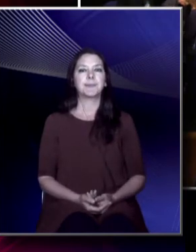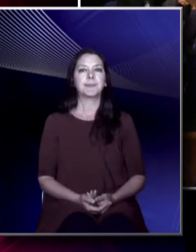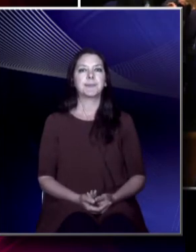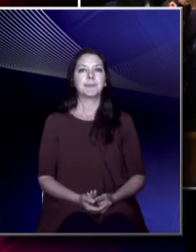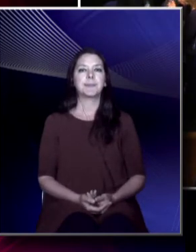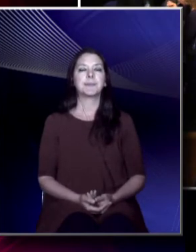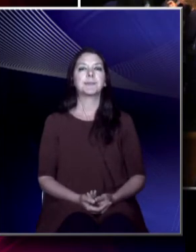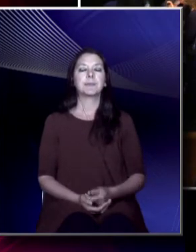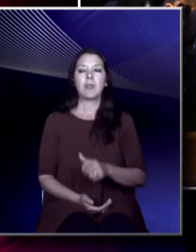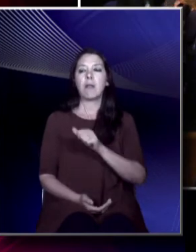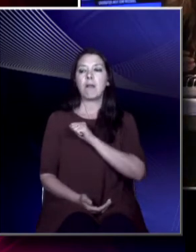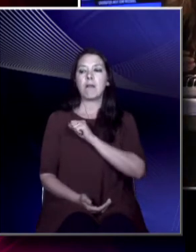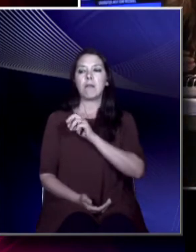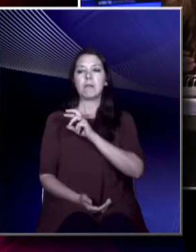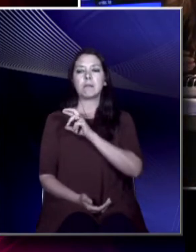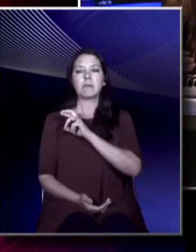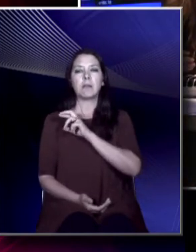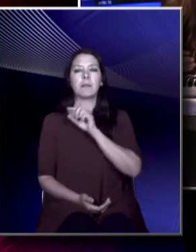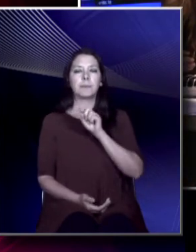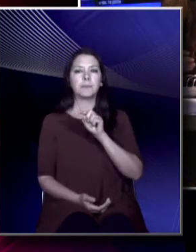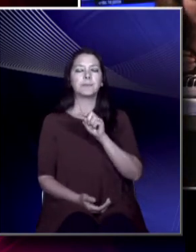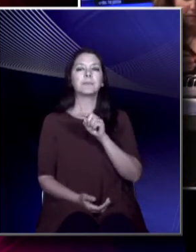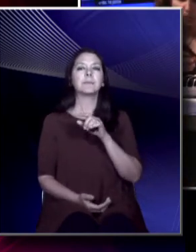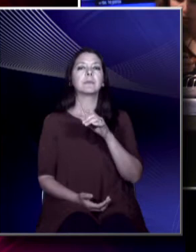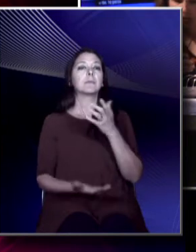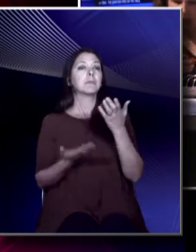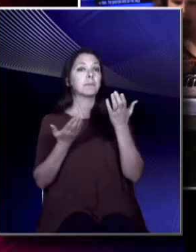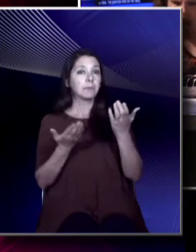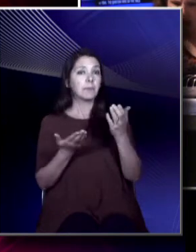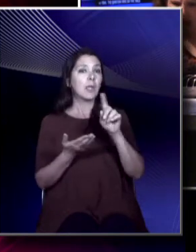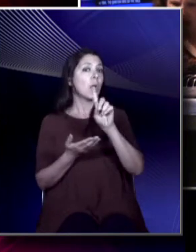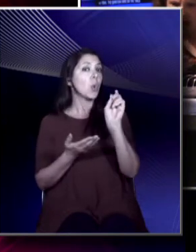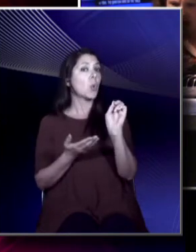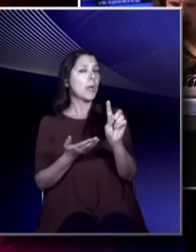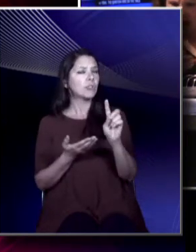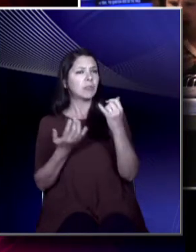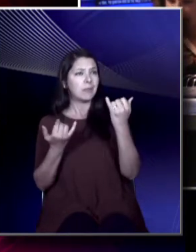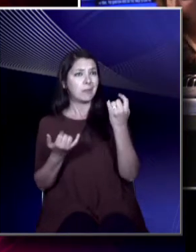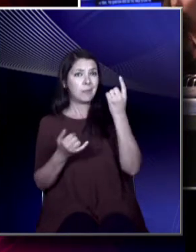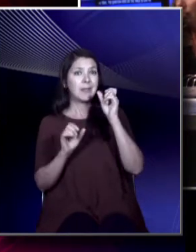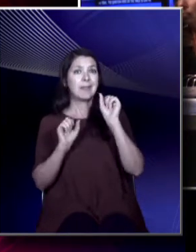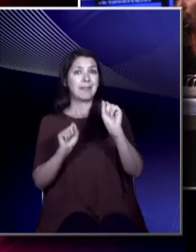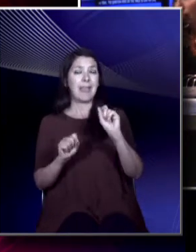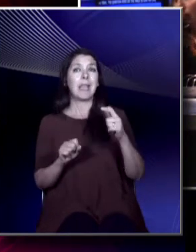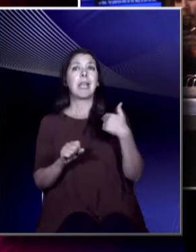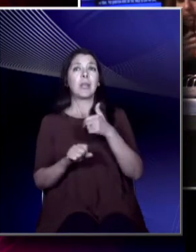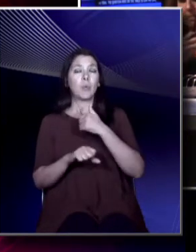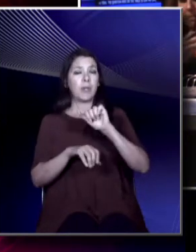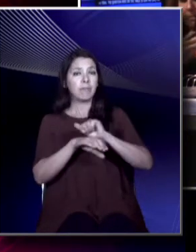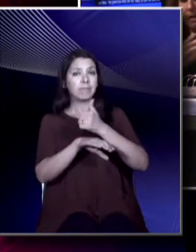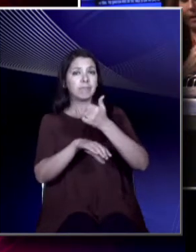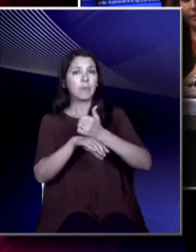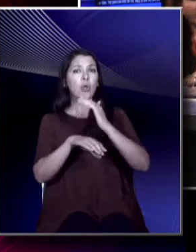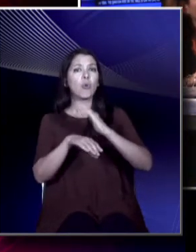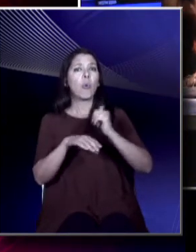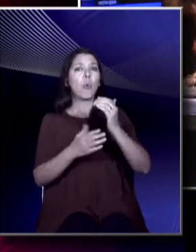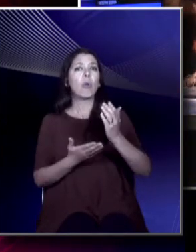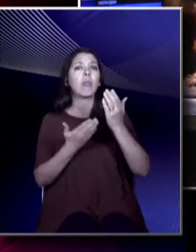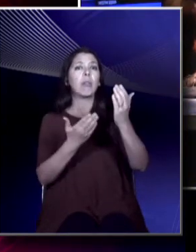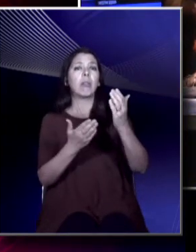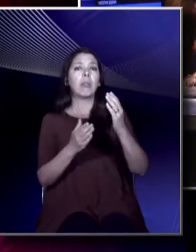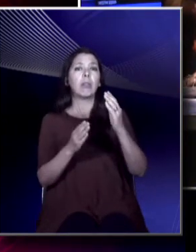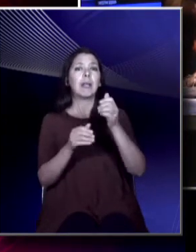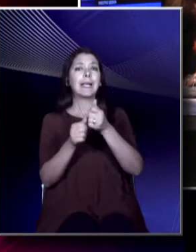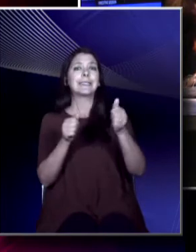Yeah, the question here on the table is, can we call an executive session just